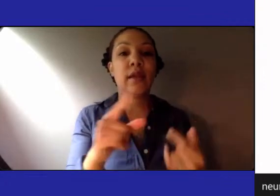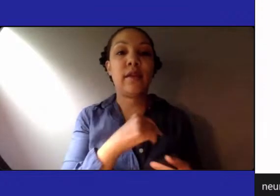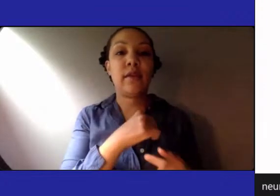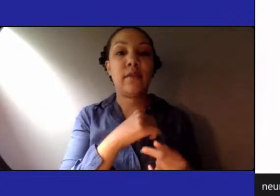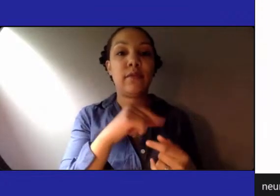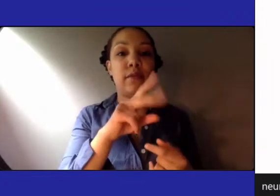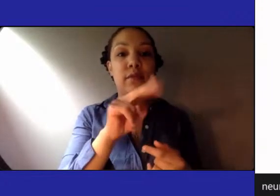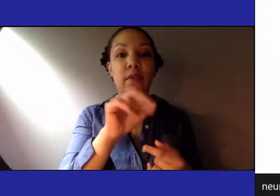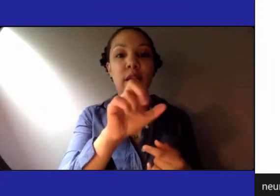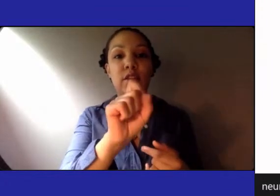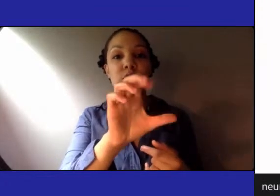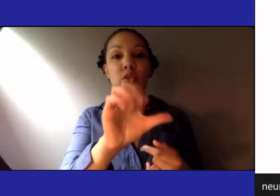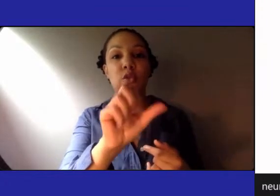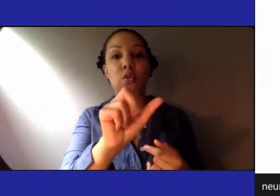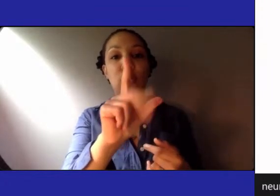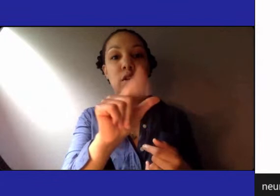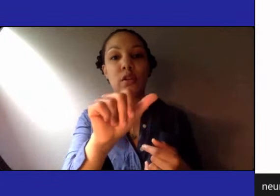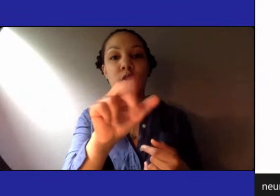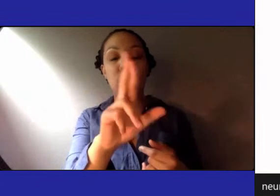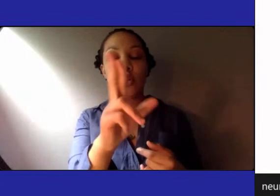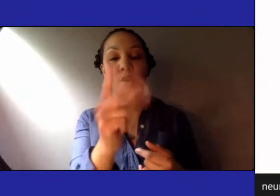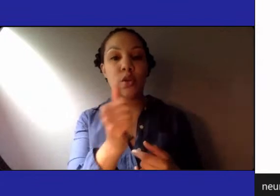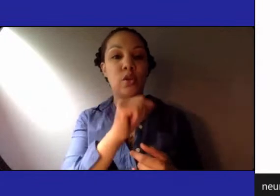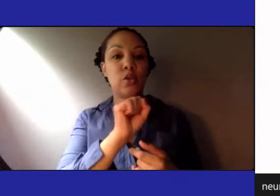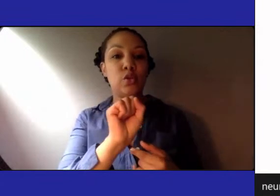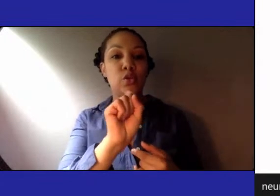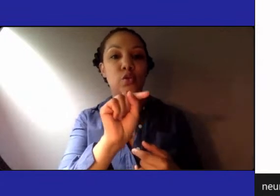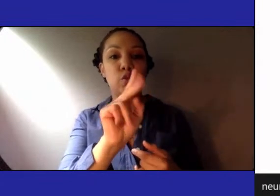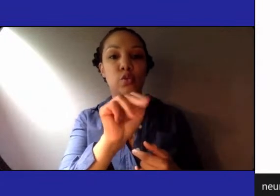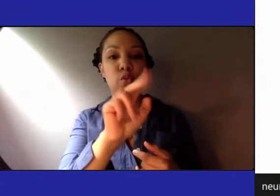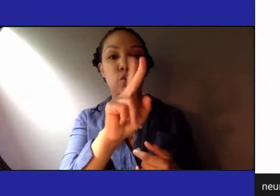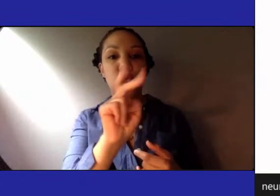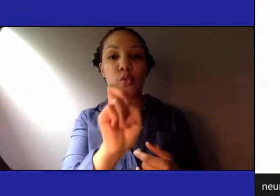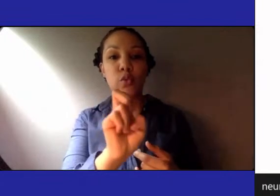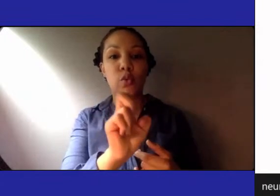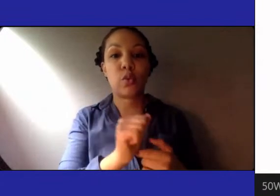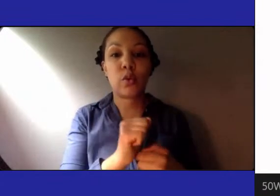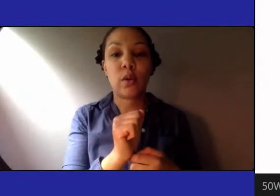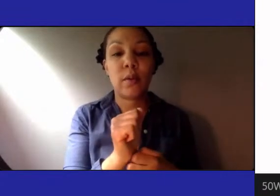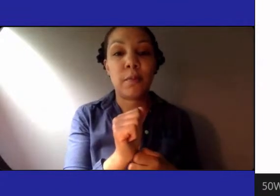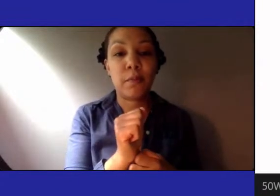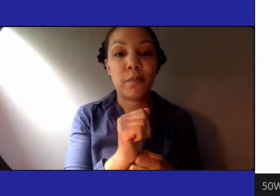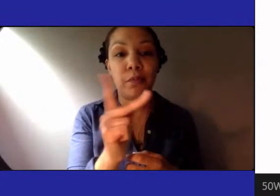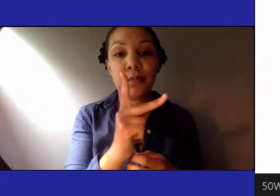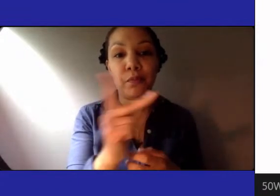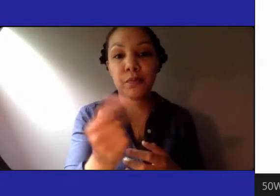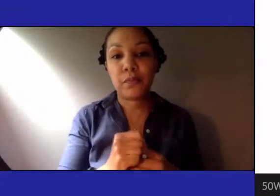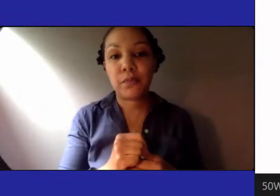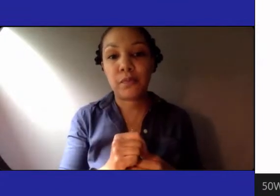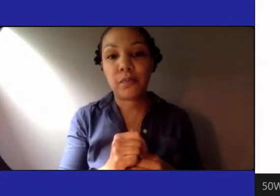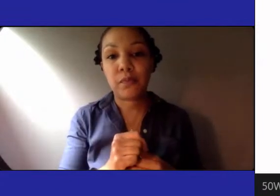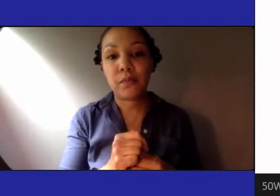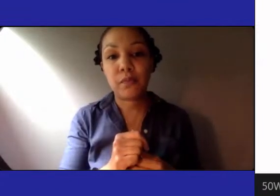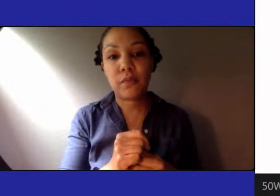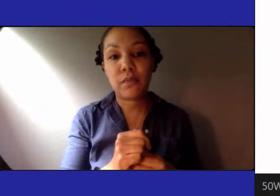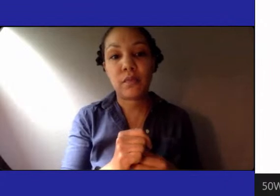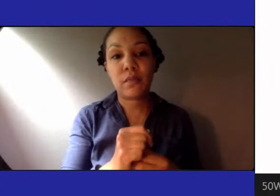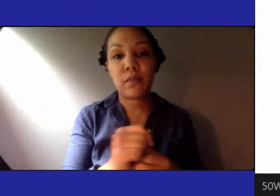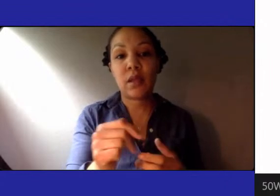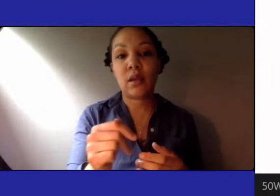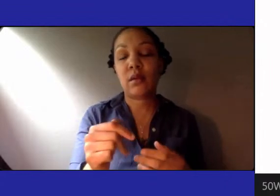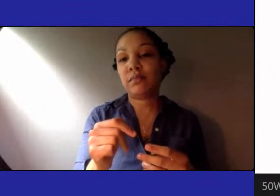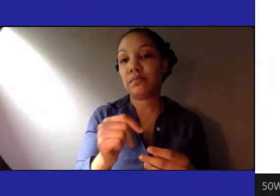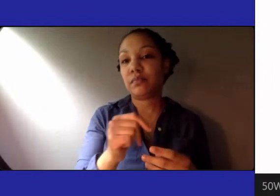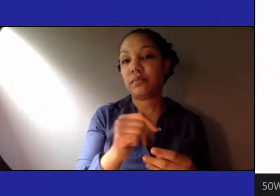academic partners. It is a two-way audiovisual connection between the patient, a facilitator at